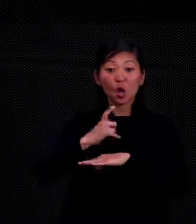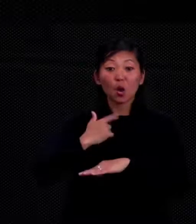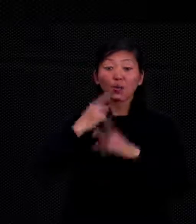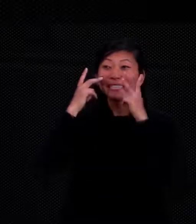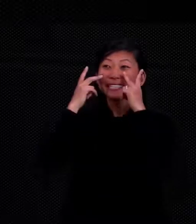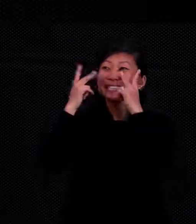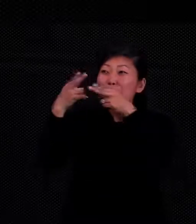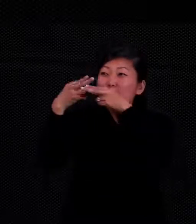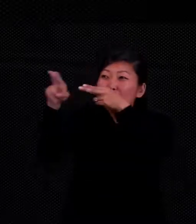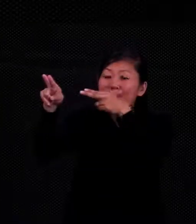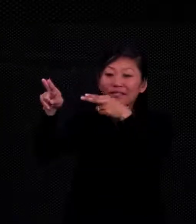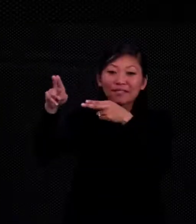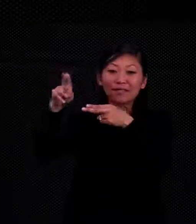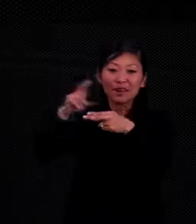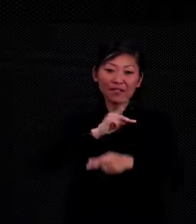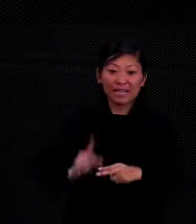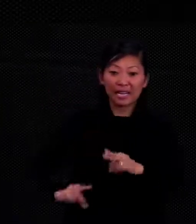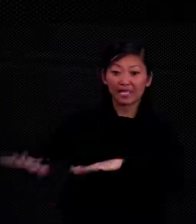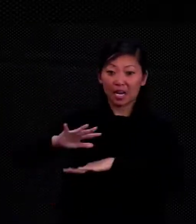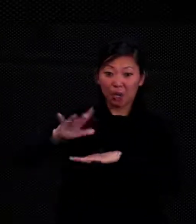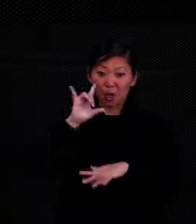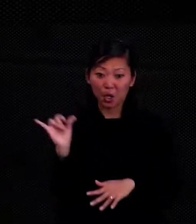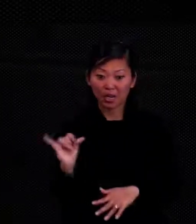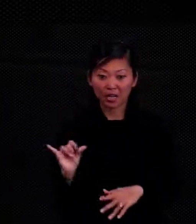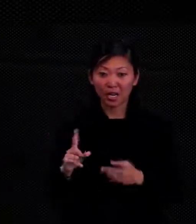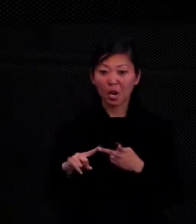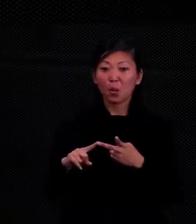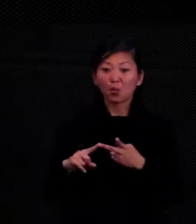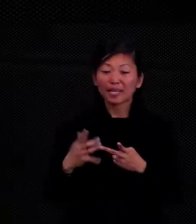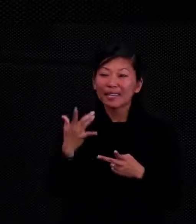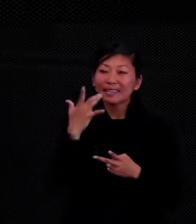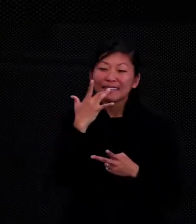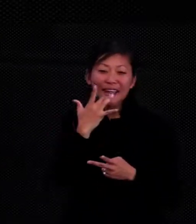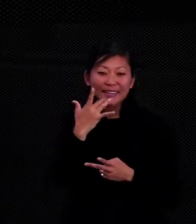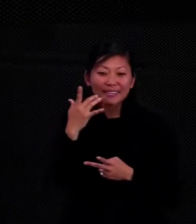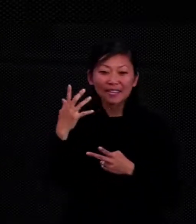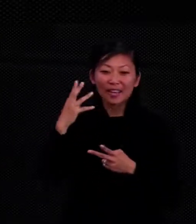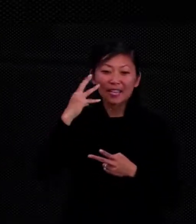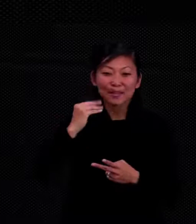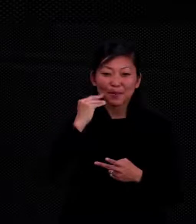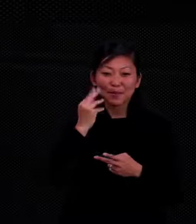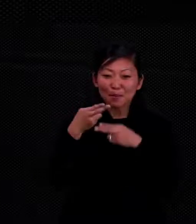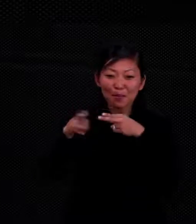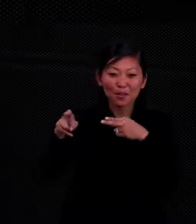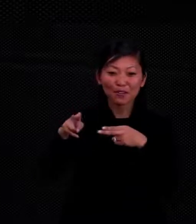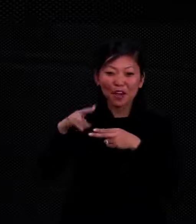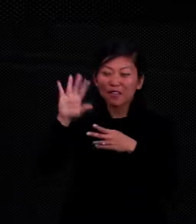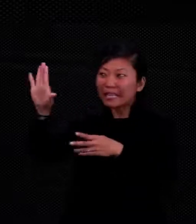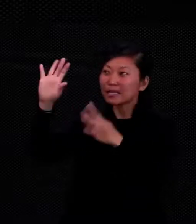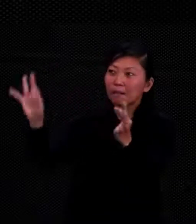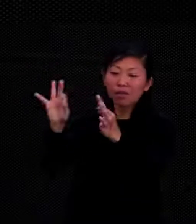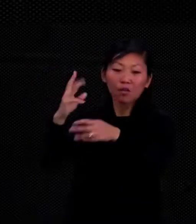long for the great feast. We long for the church to actually be that. But it never lives up.